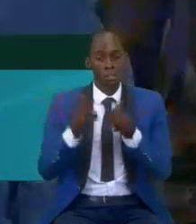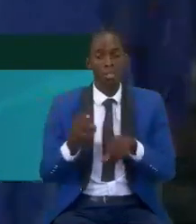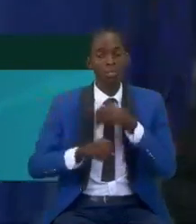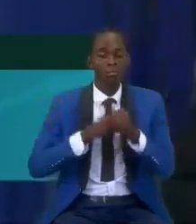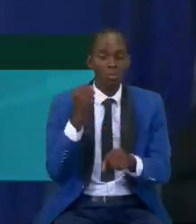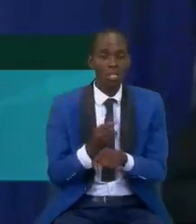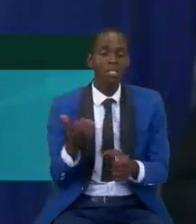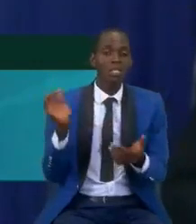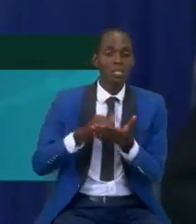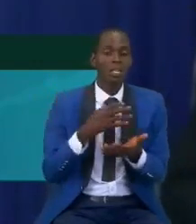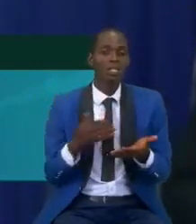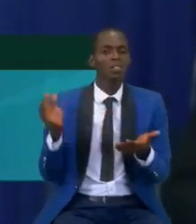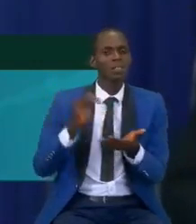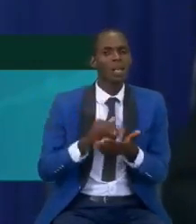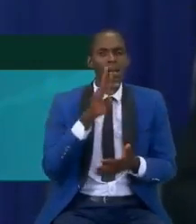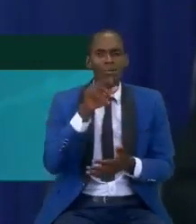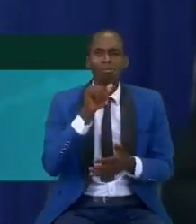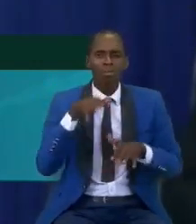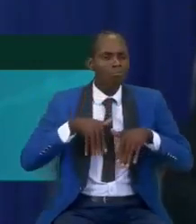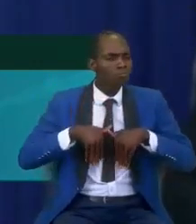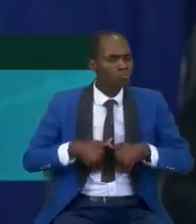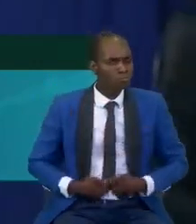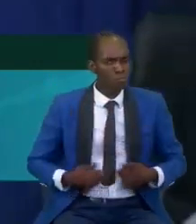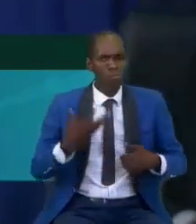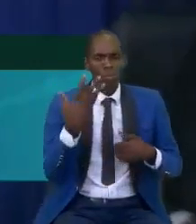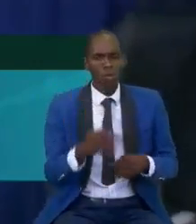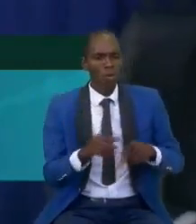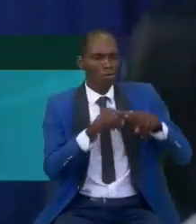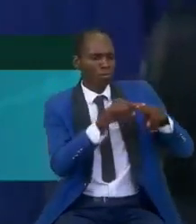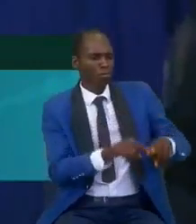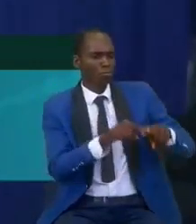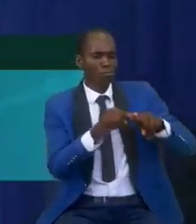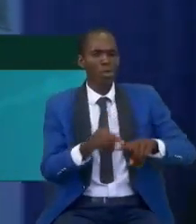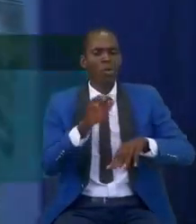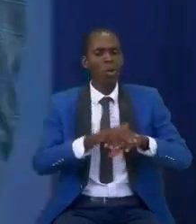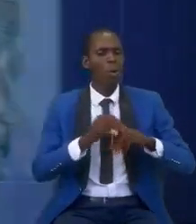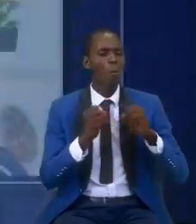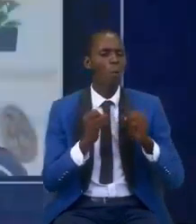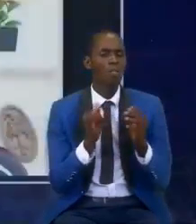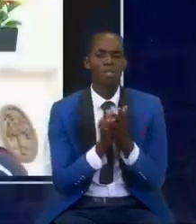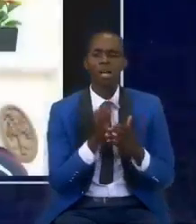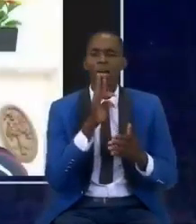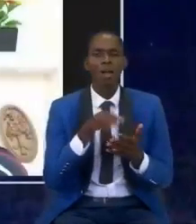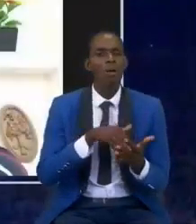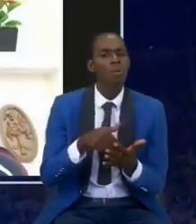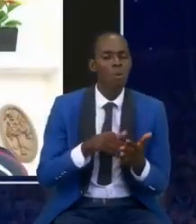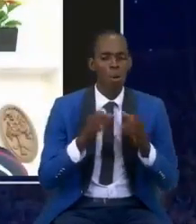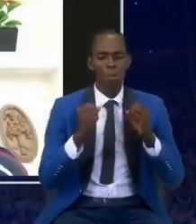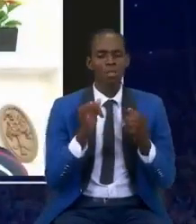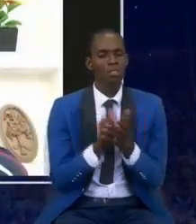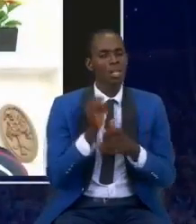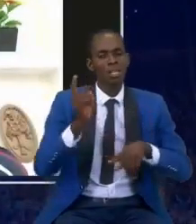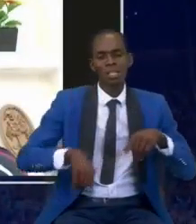the powers that cannot save, at the powers that cannot heal. And so he says, look unto me and be ye